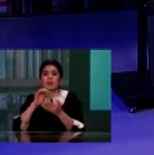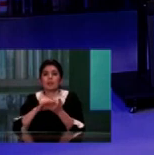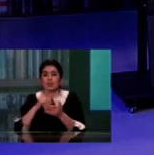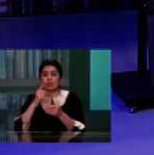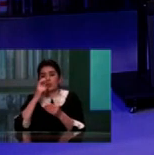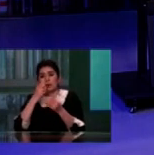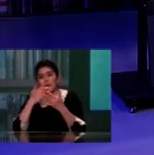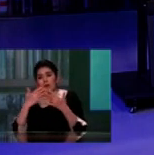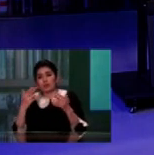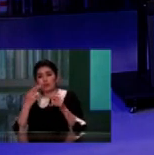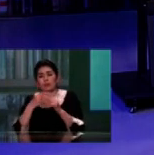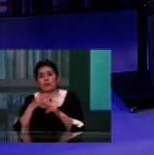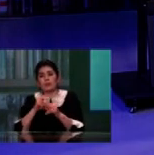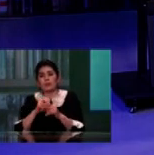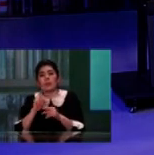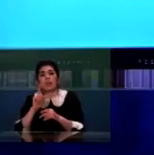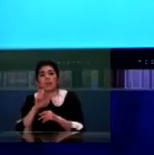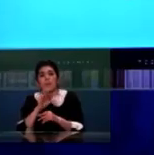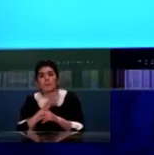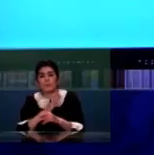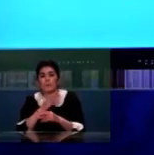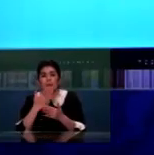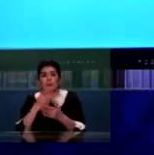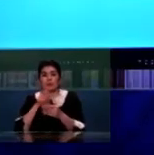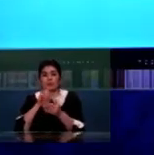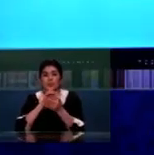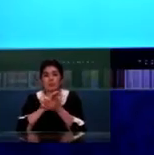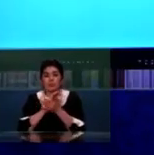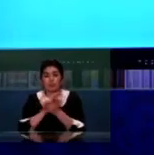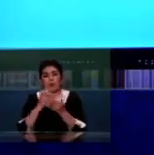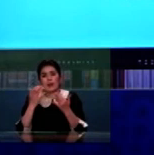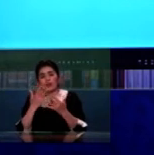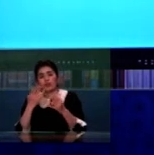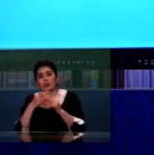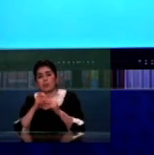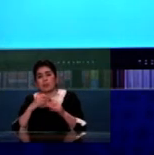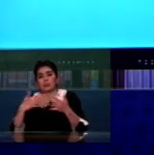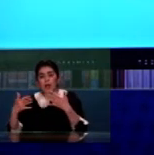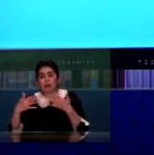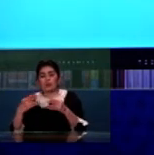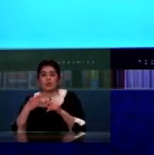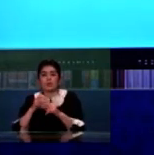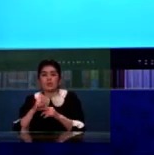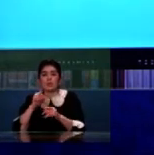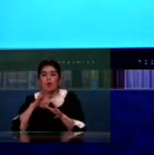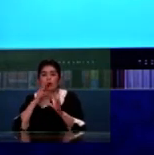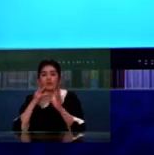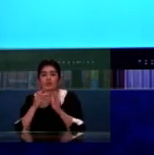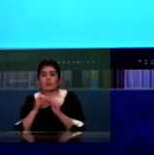har bittasini joylashdik. Nima bo'ldi? Qaysidir zich joylashdi, qaysidir tarqoq joylashdi. Nima hosil